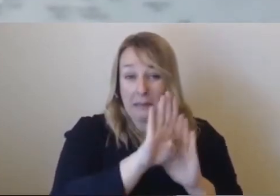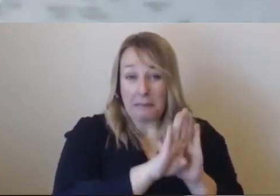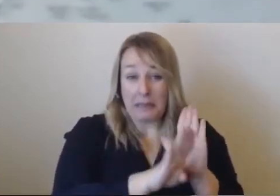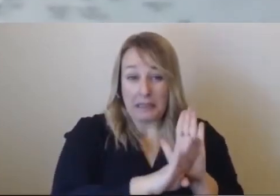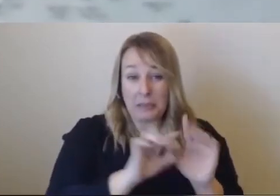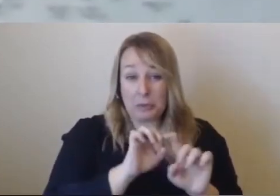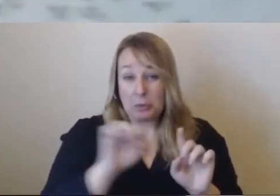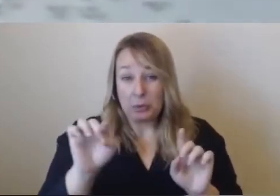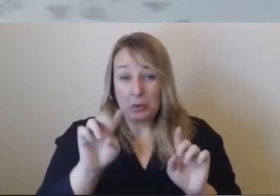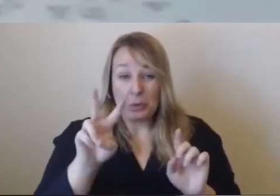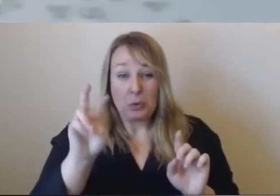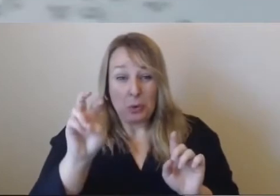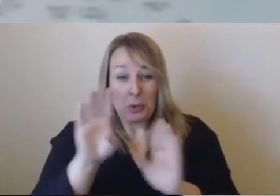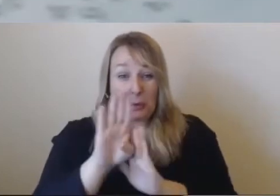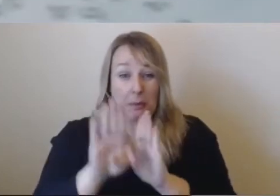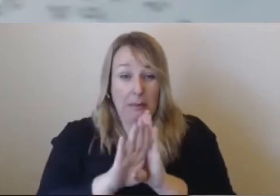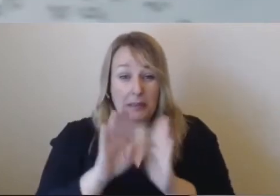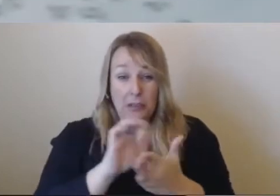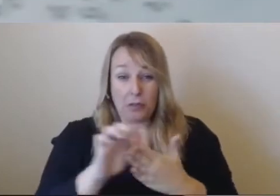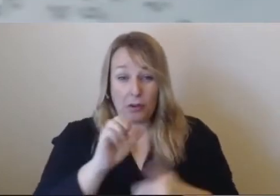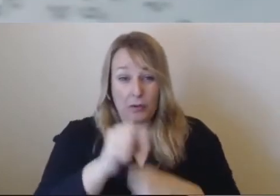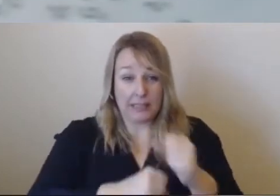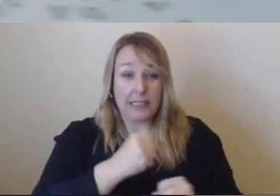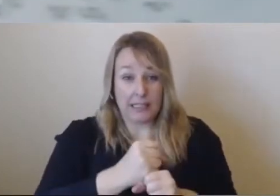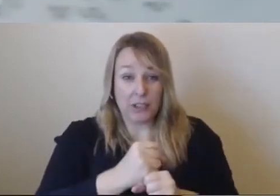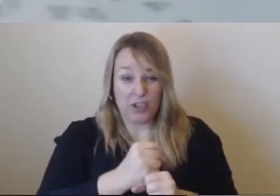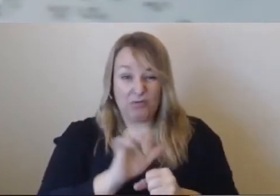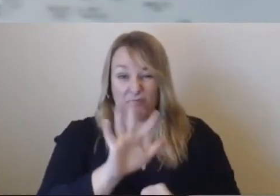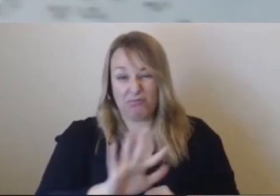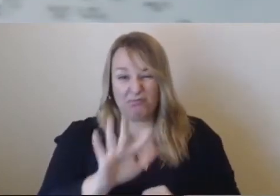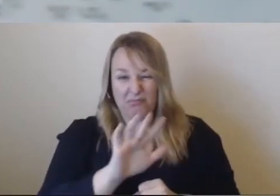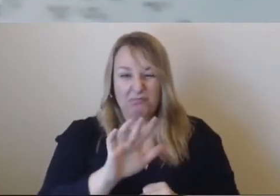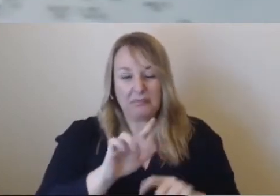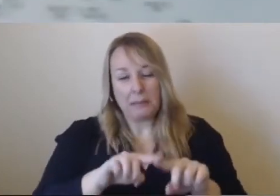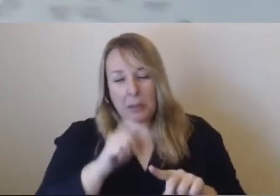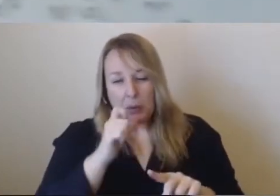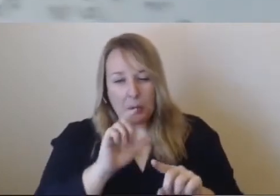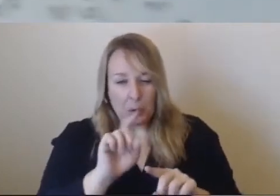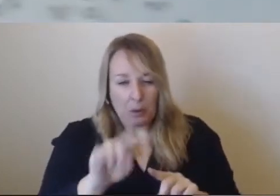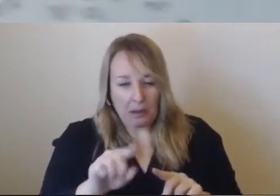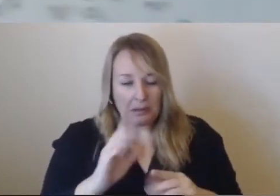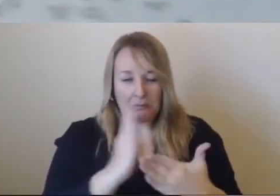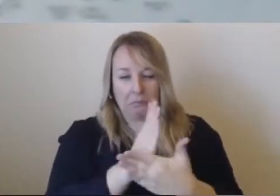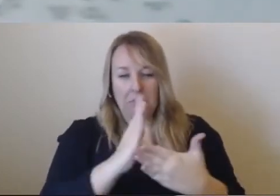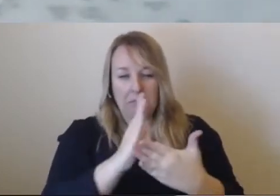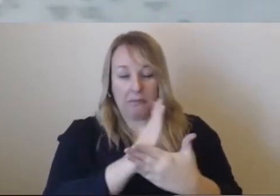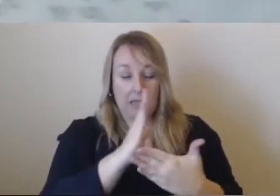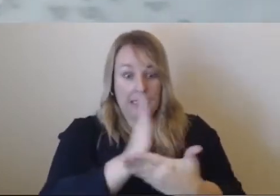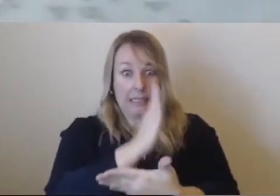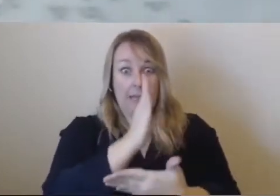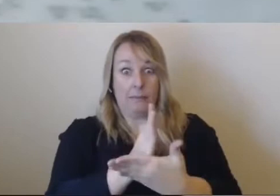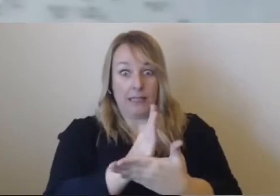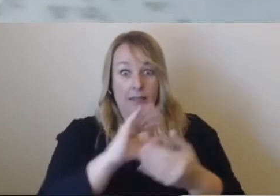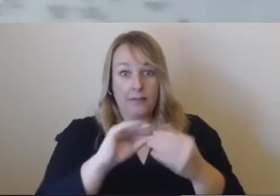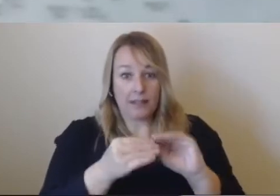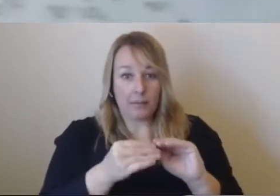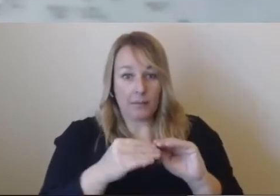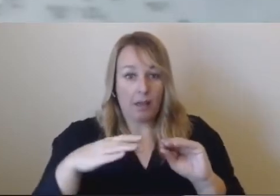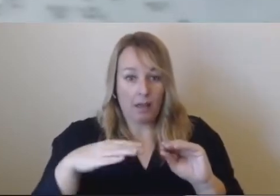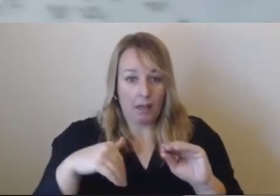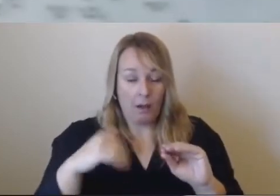$200 billion a year. And the reason why there isn't a concrete, a very precise figure around it is because one